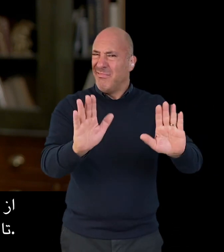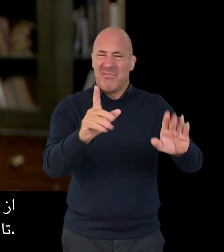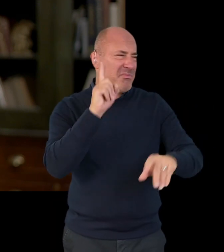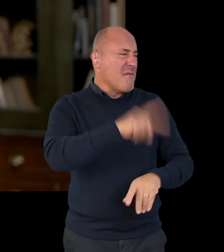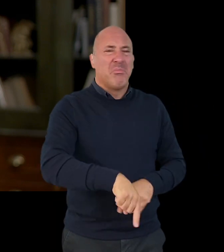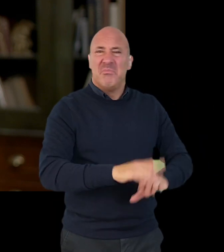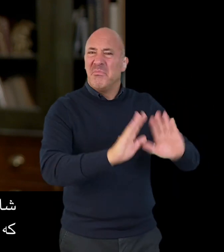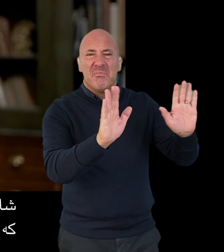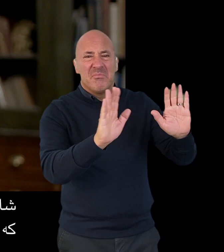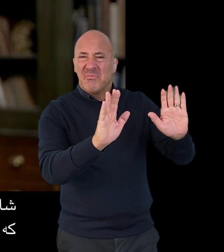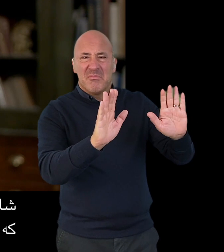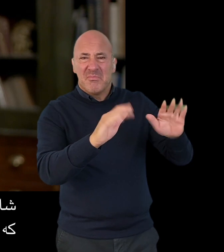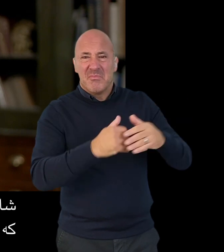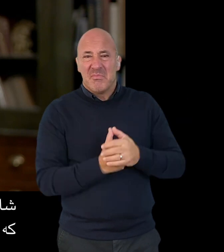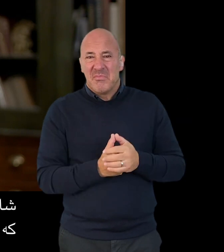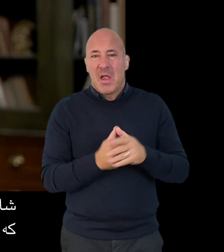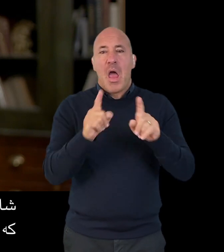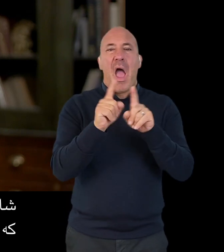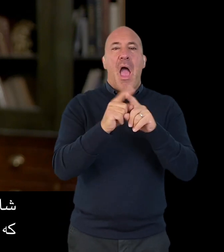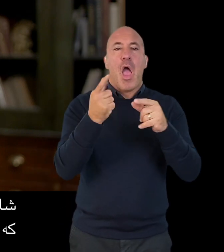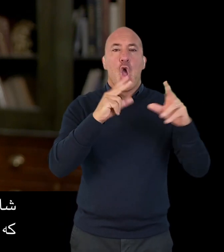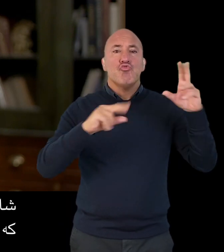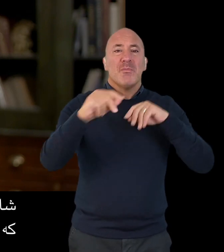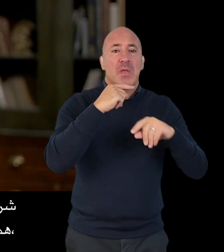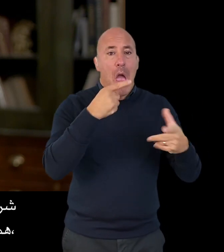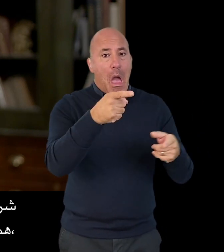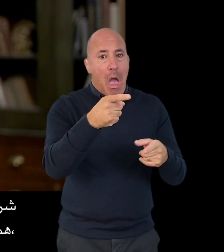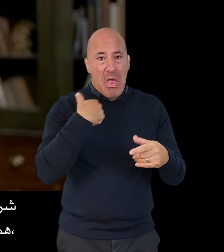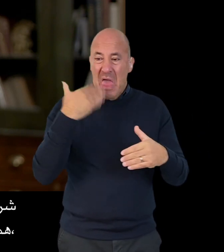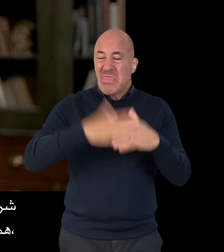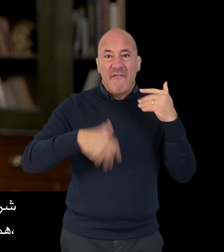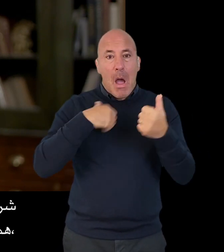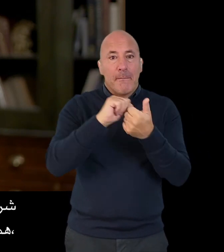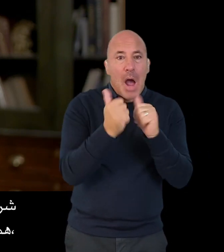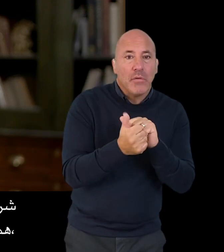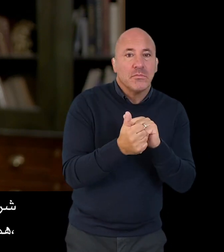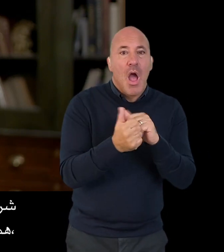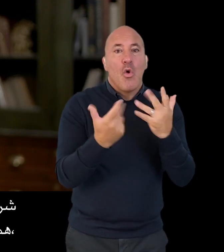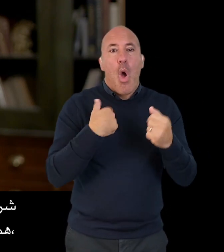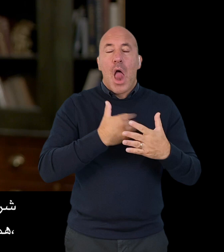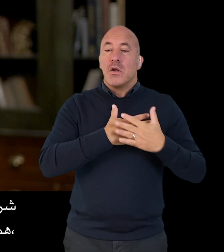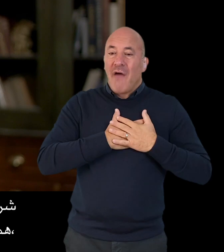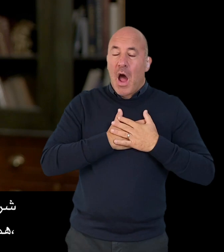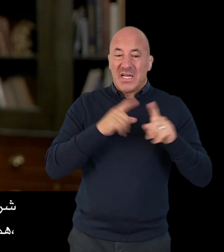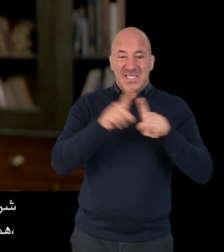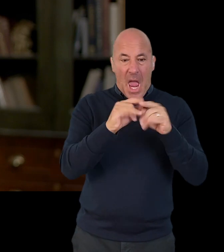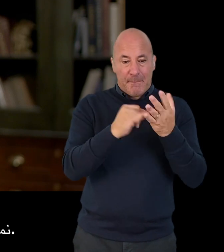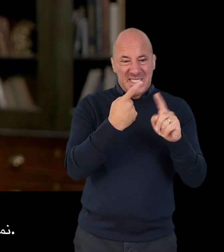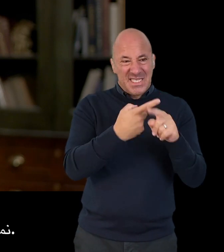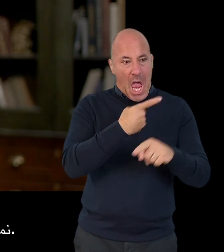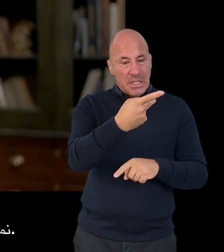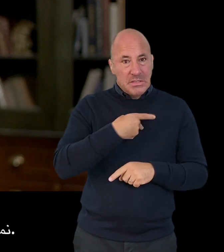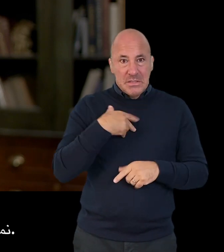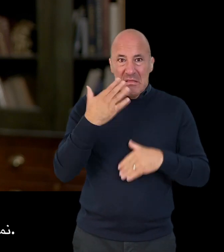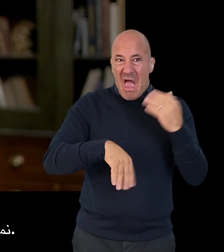to win. You may hear rumours that tell you that you cannot win your asylum case if you've never had a partner or a lover the